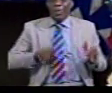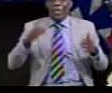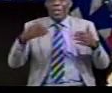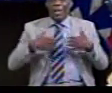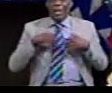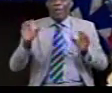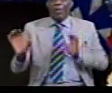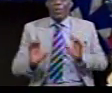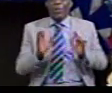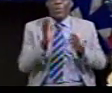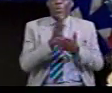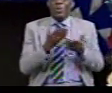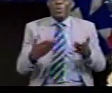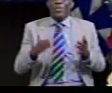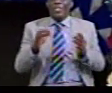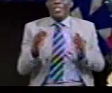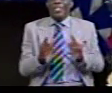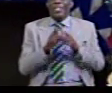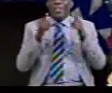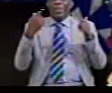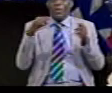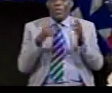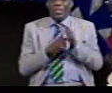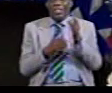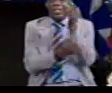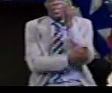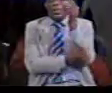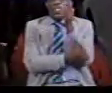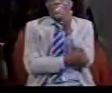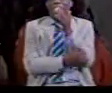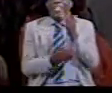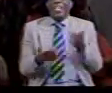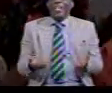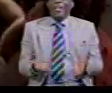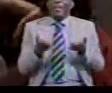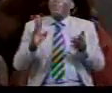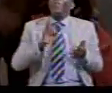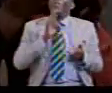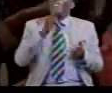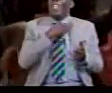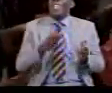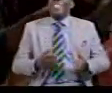lift up your voices and shout a greater amen.